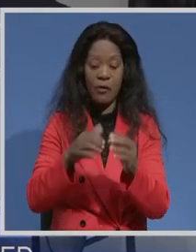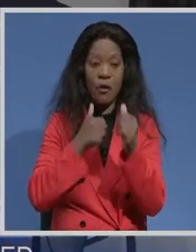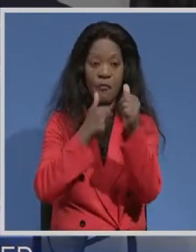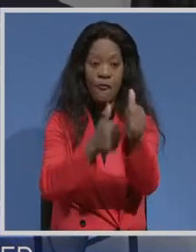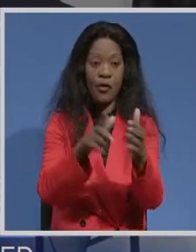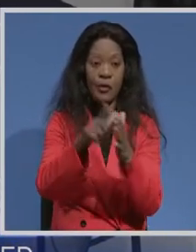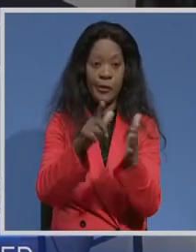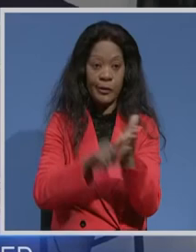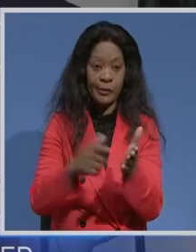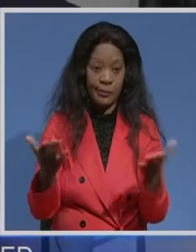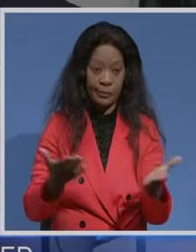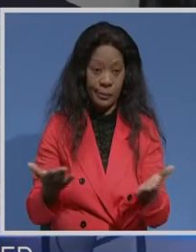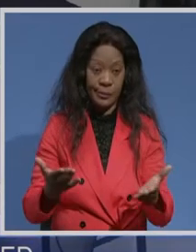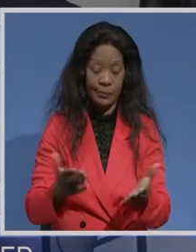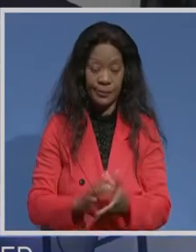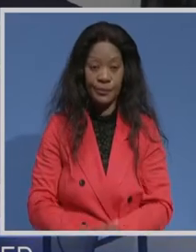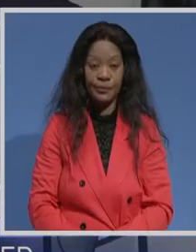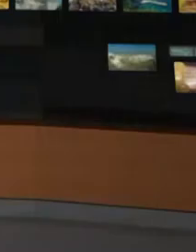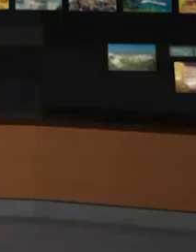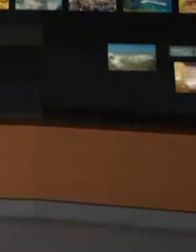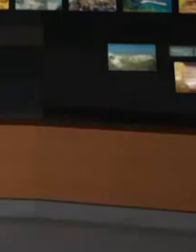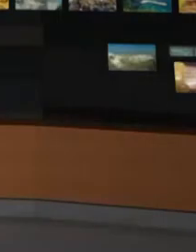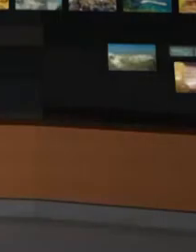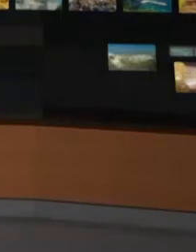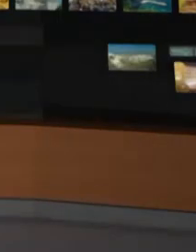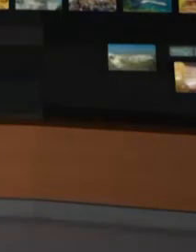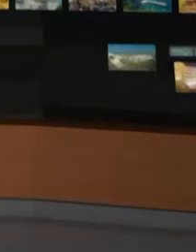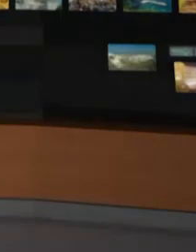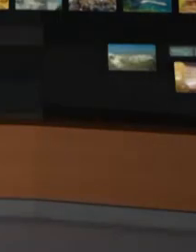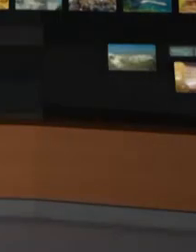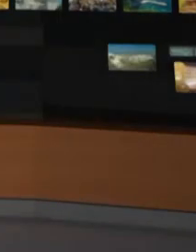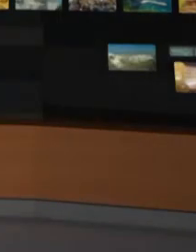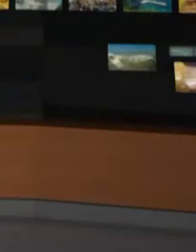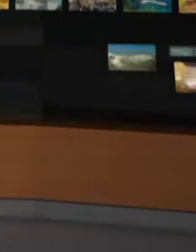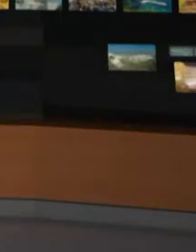Piri, ZNBC News, Kawe. Remember